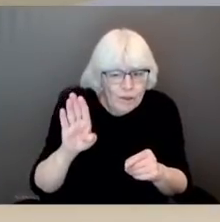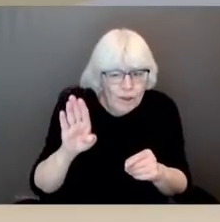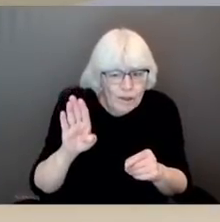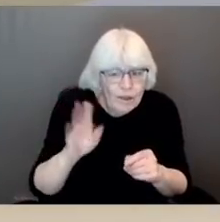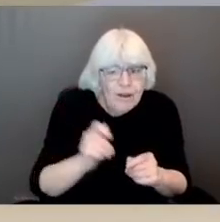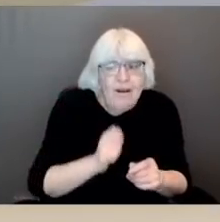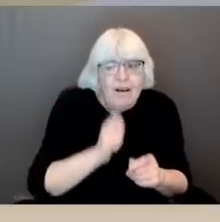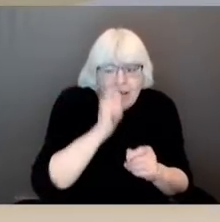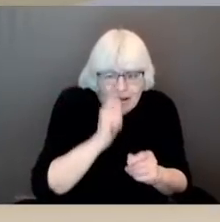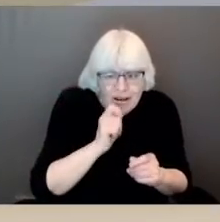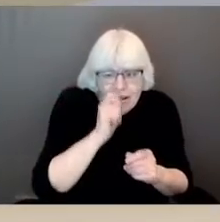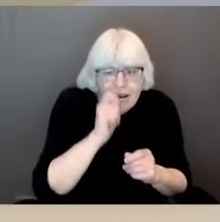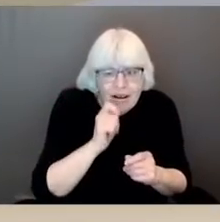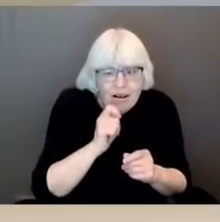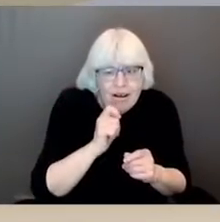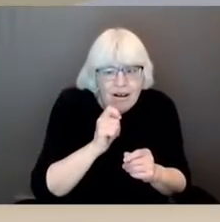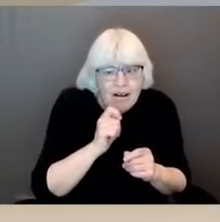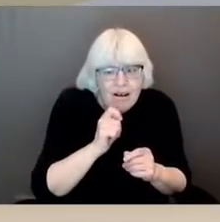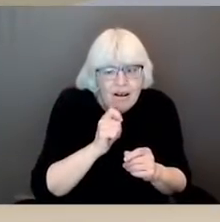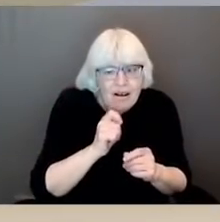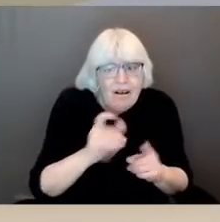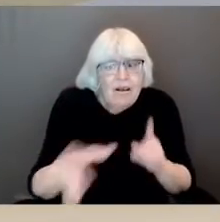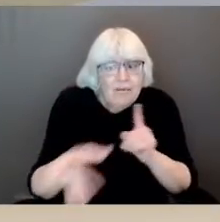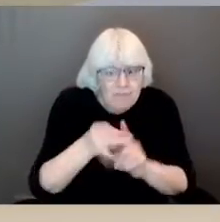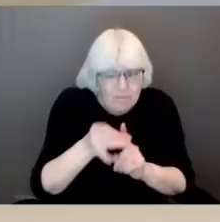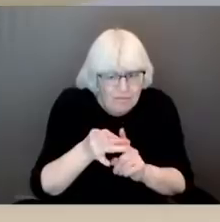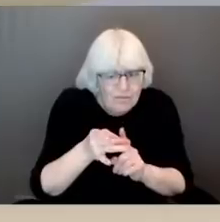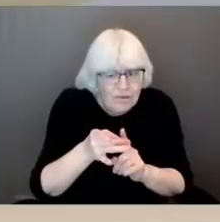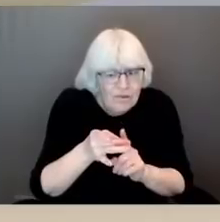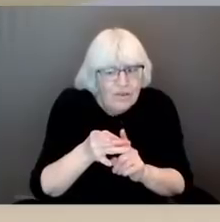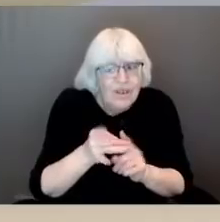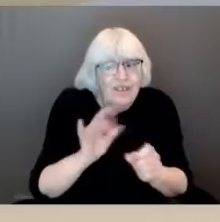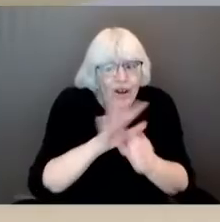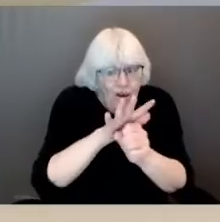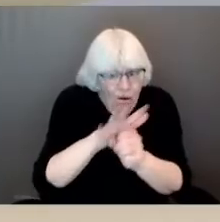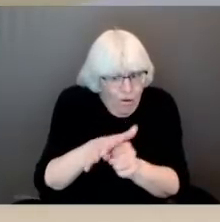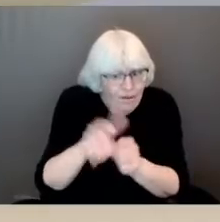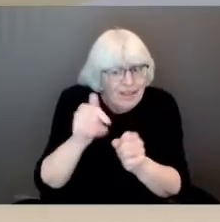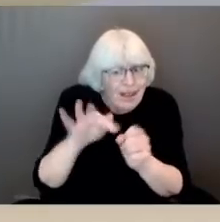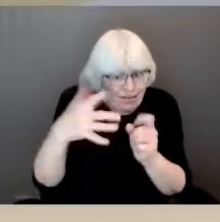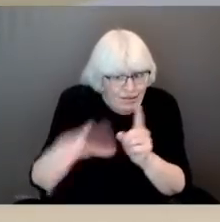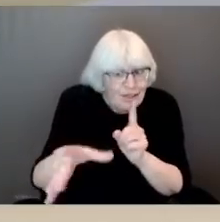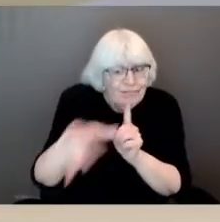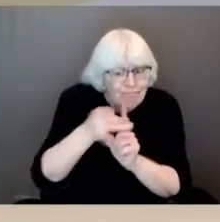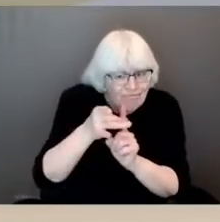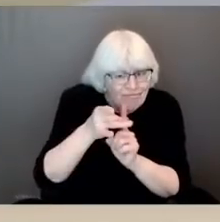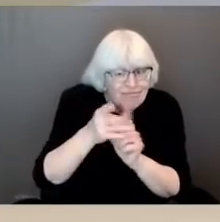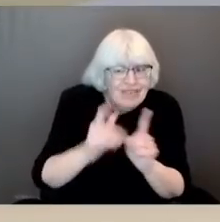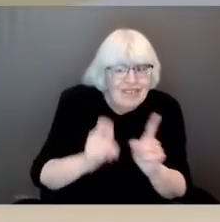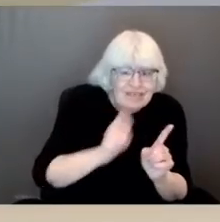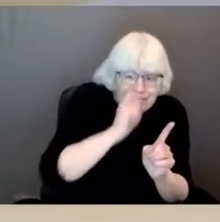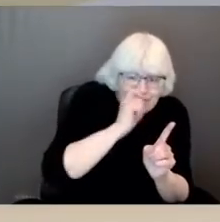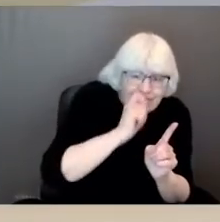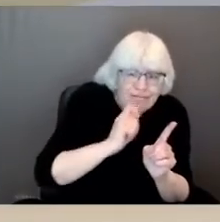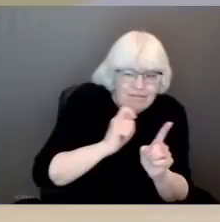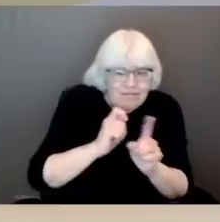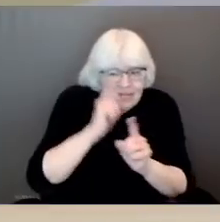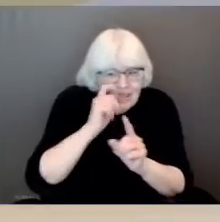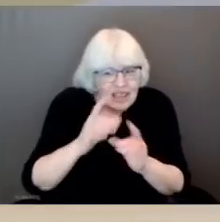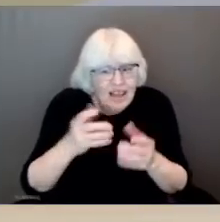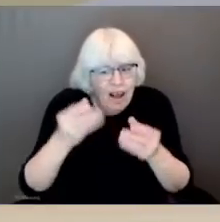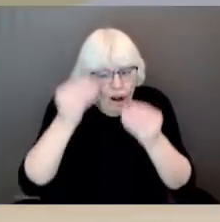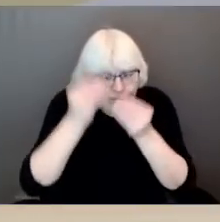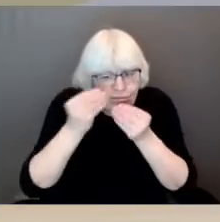regime, and it was a situation where he otherwise probably would not have been tested. It makes me wonder if there are any changes to how New Brunswick is